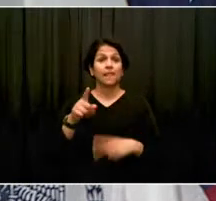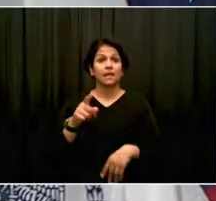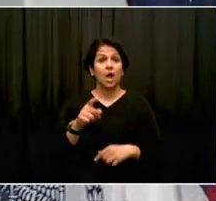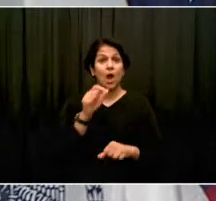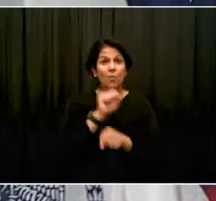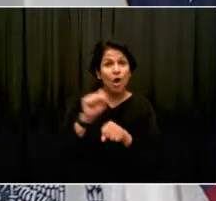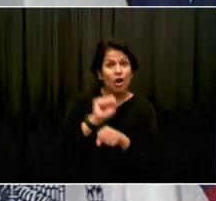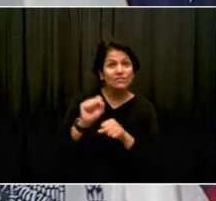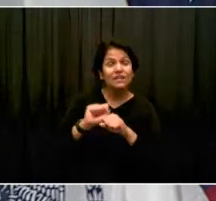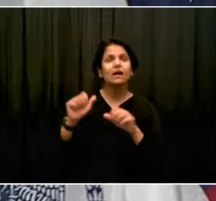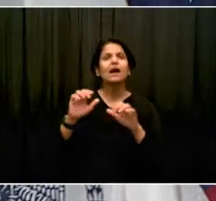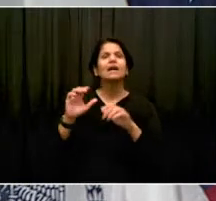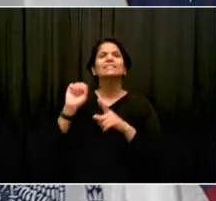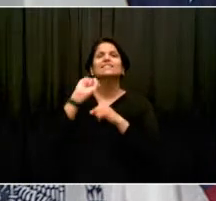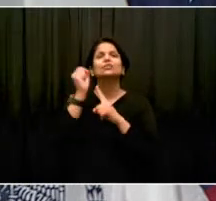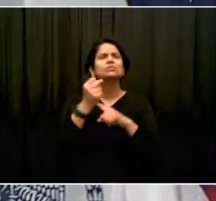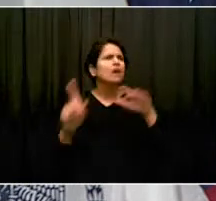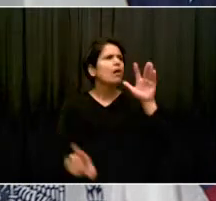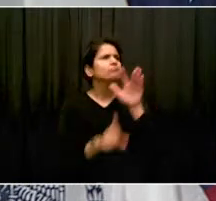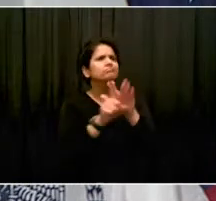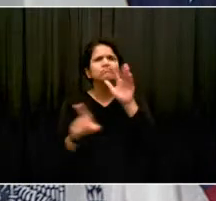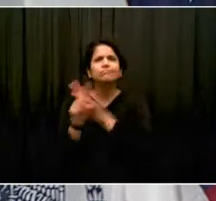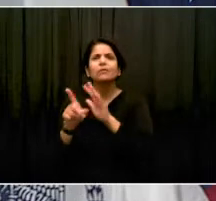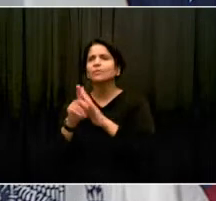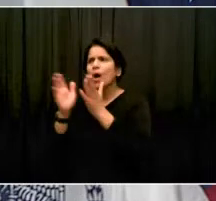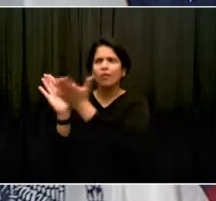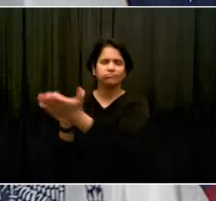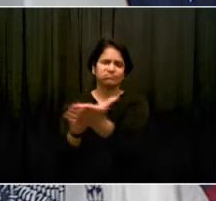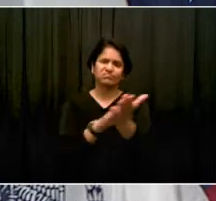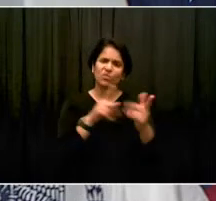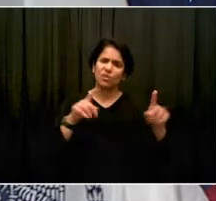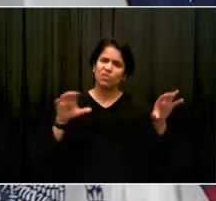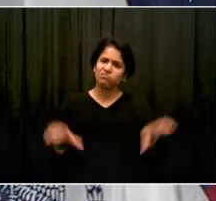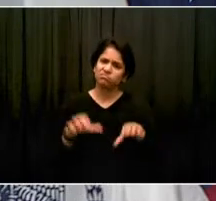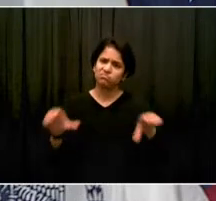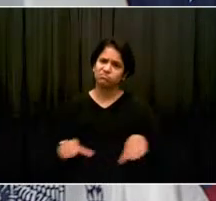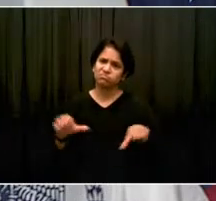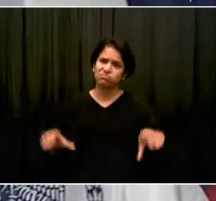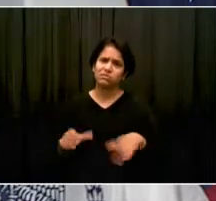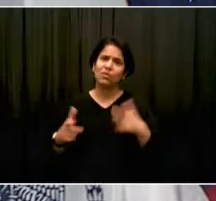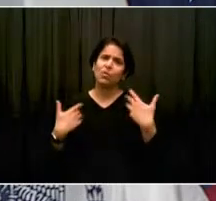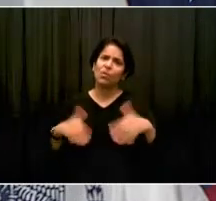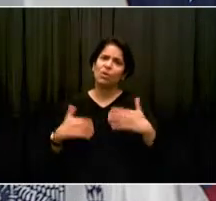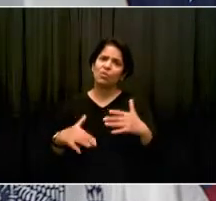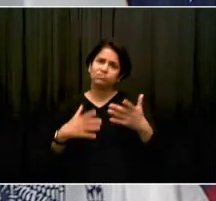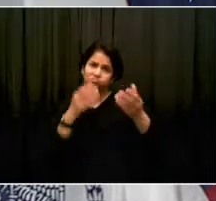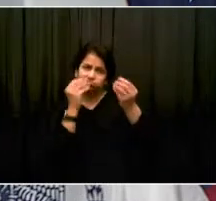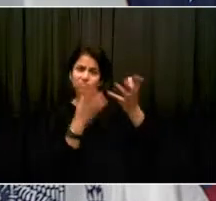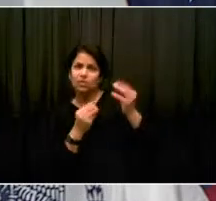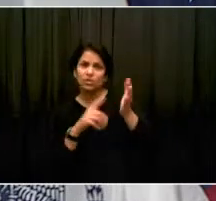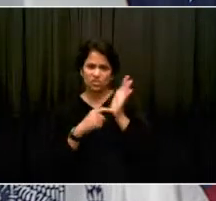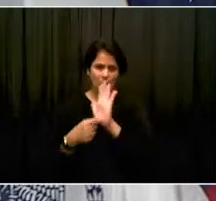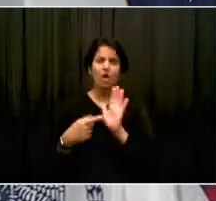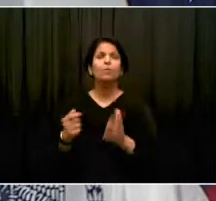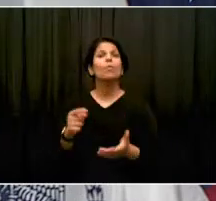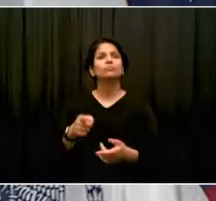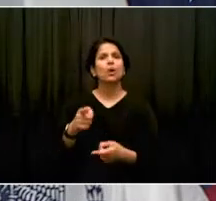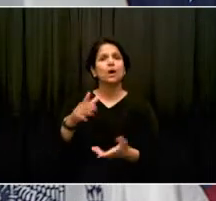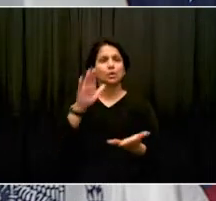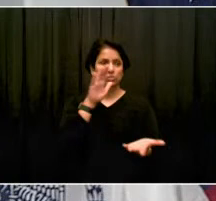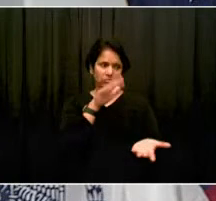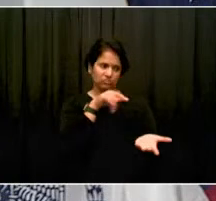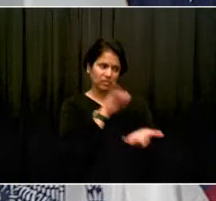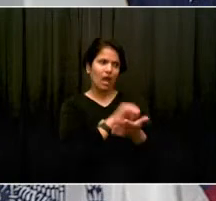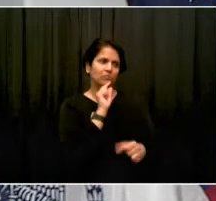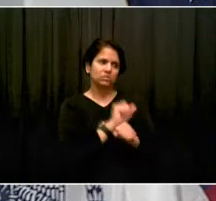the data keeps coming back with extraordinary consistency, proving how safe our schools are. Our last question for today